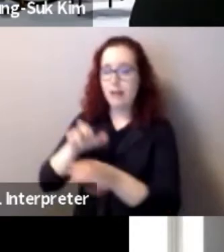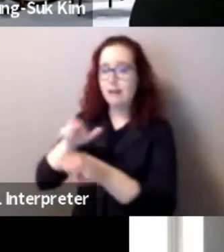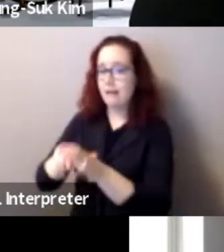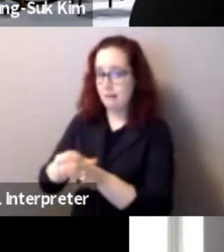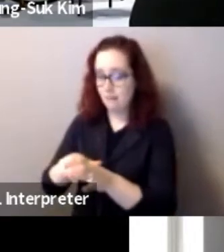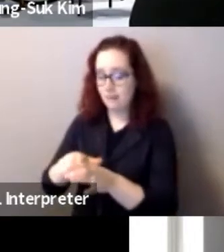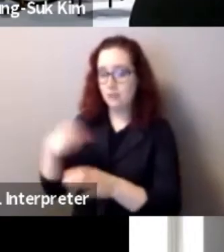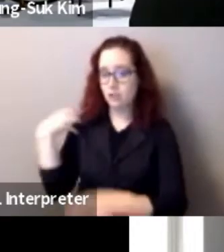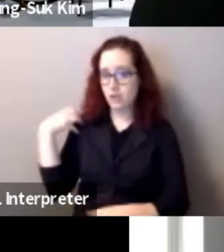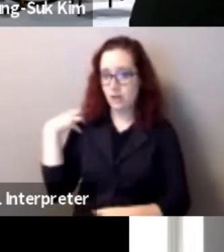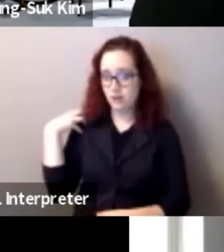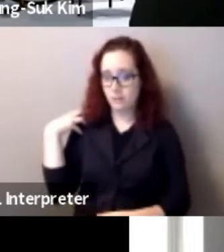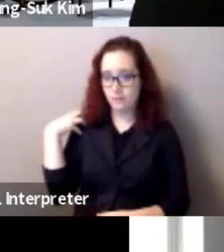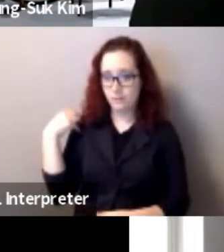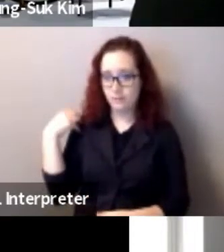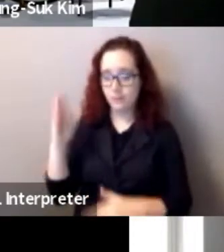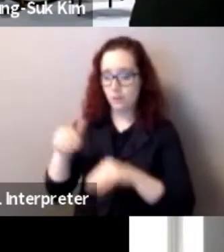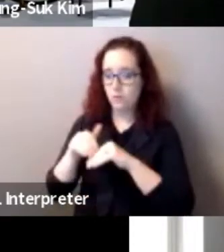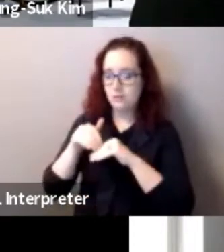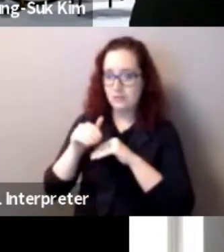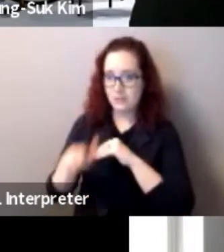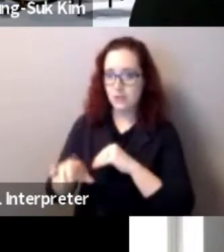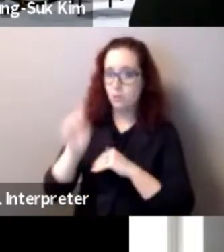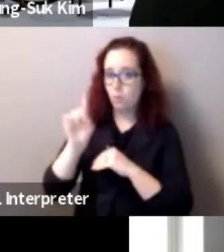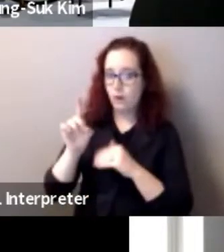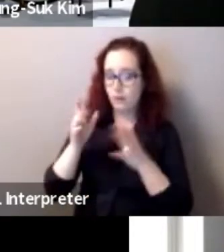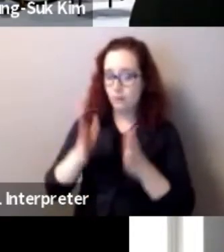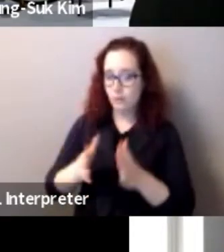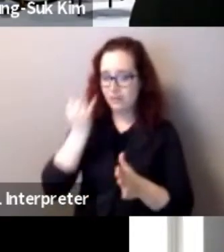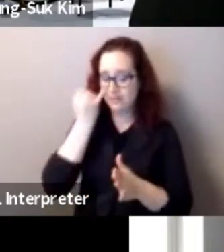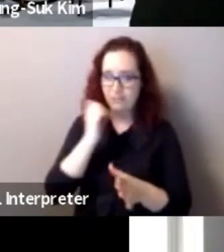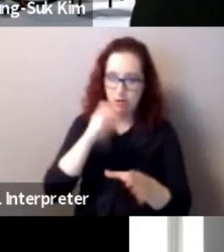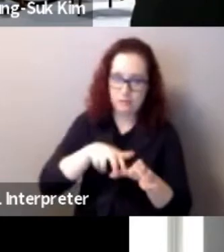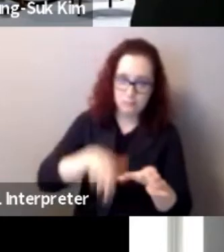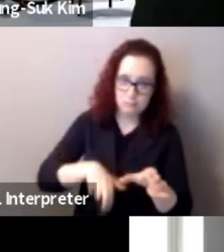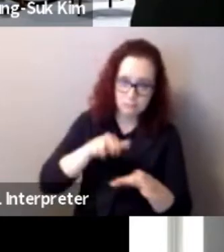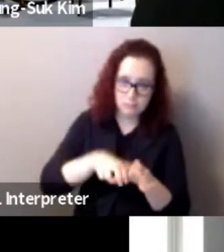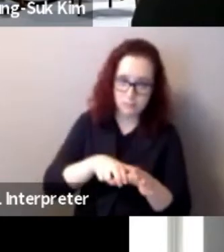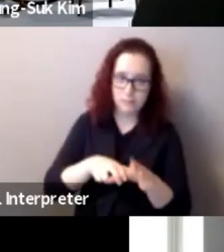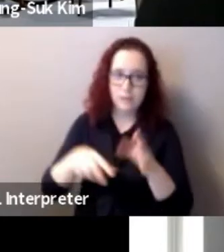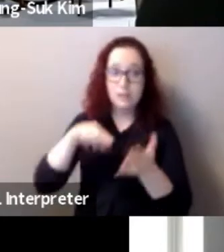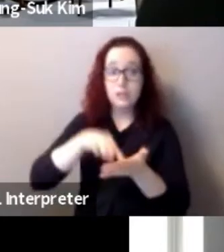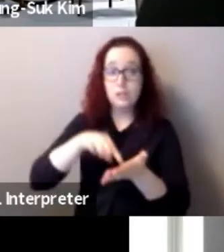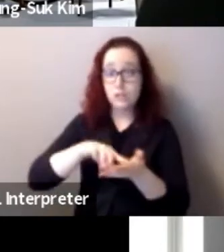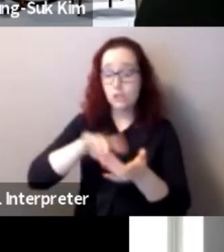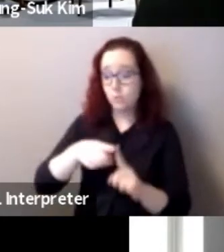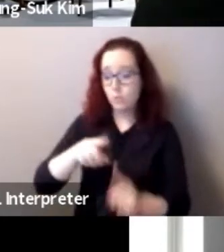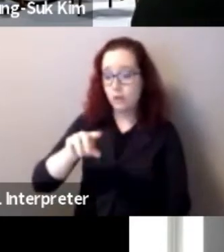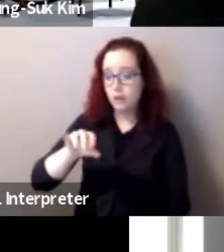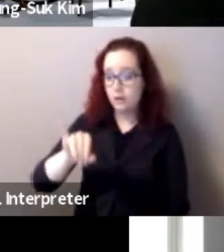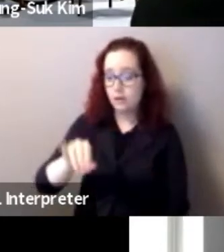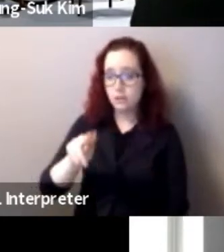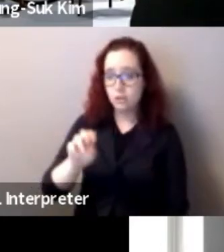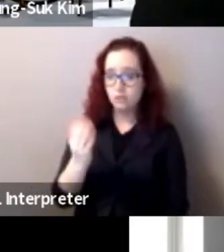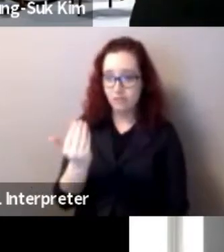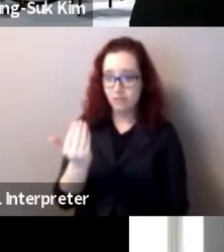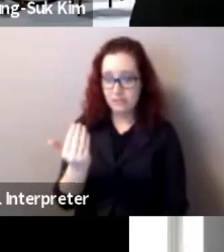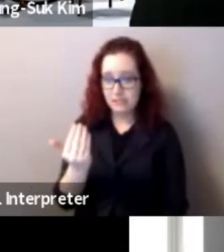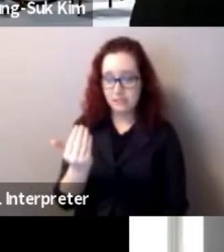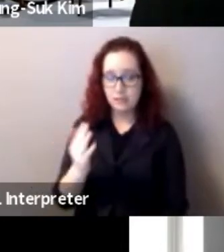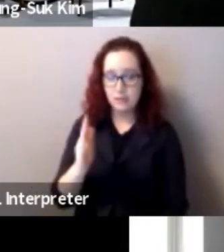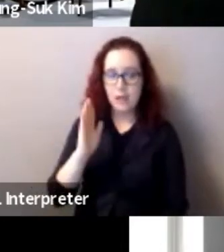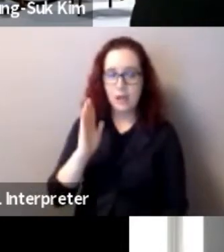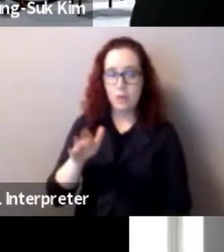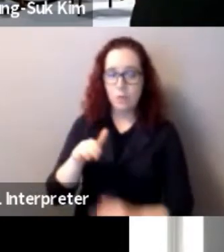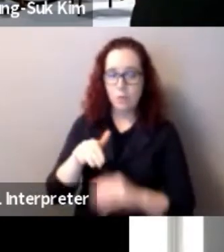or if it's just you're not, it'll just go to the one person. But that SIG annual report is due back on June 15. I will send it to you no